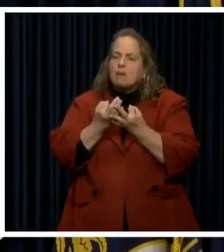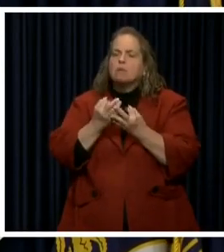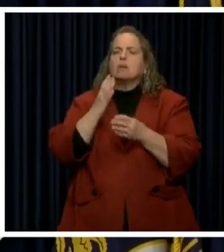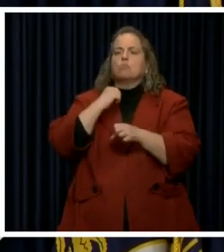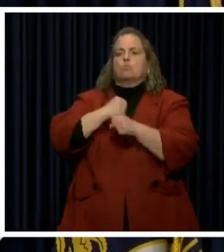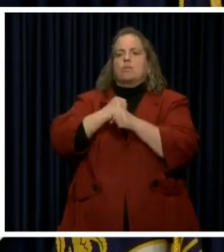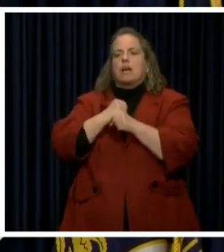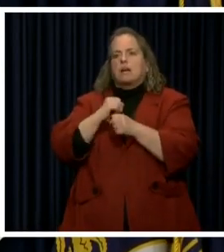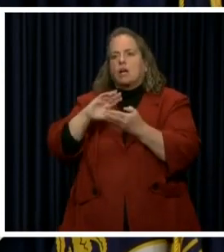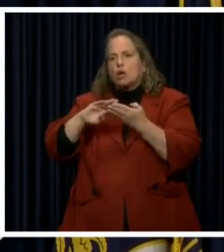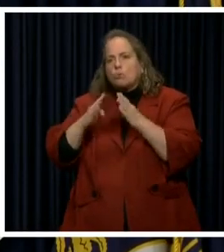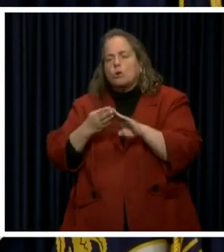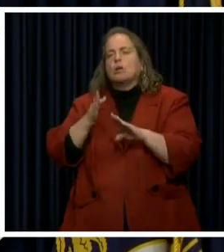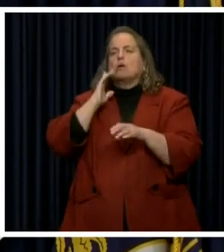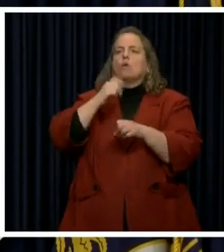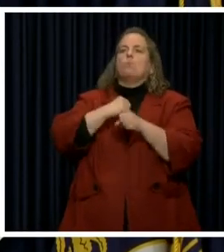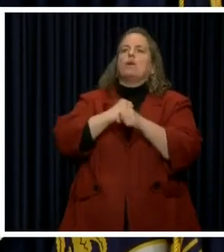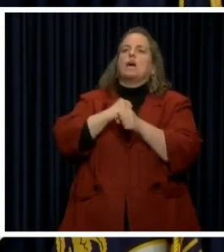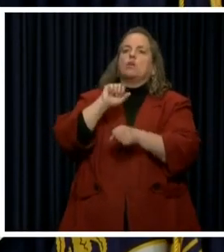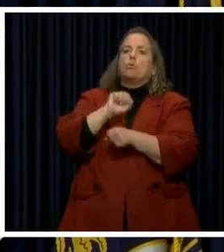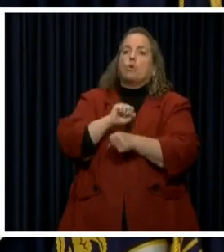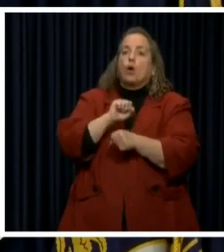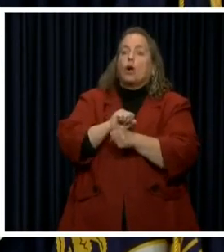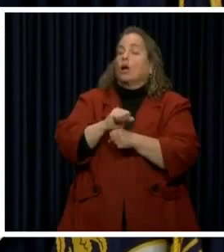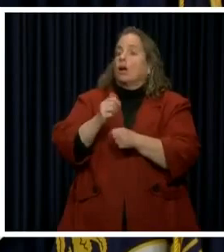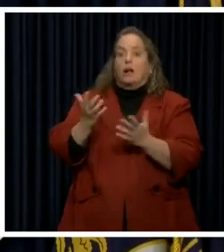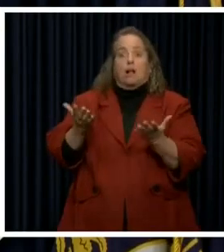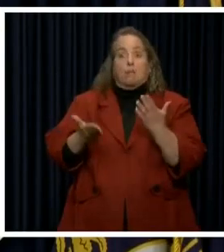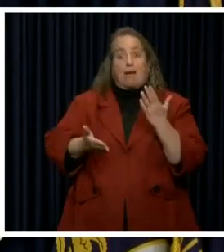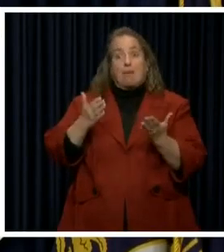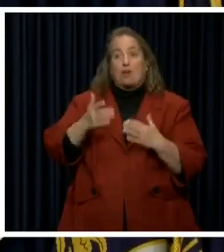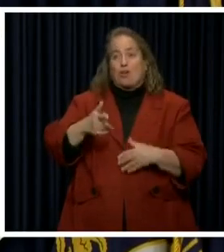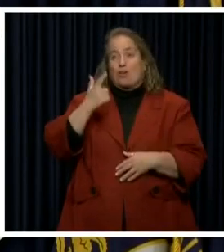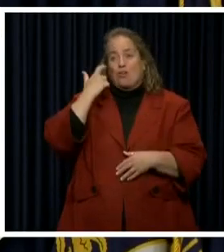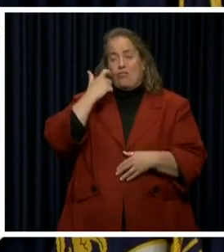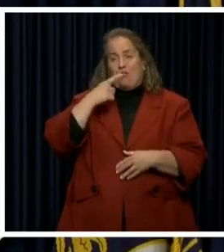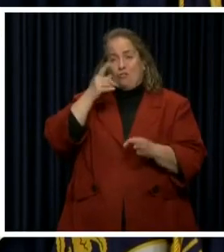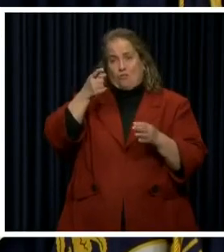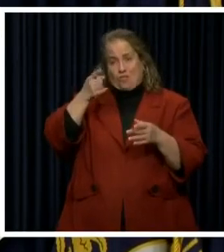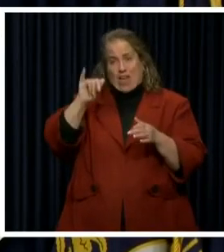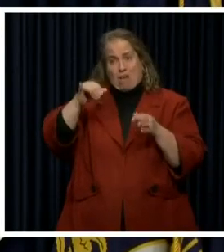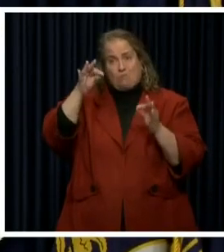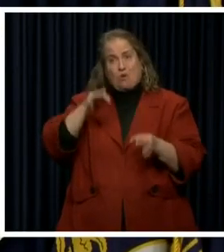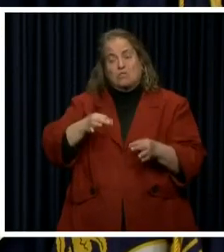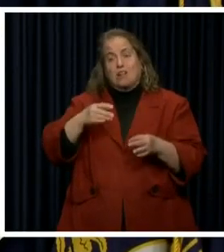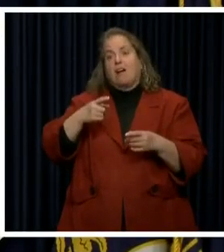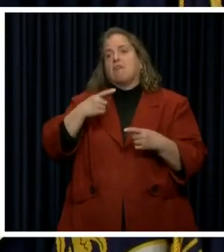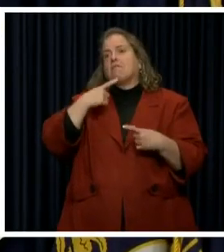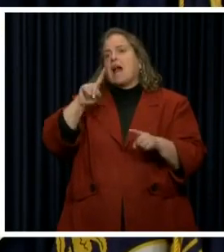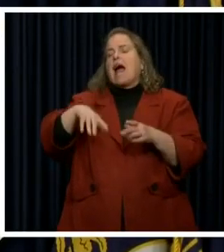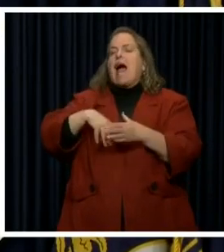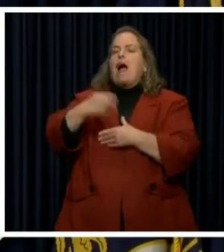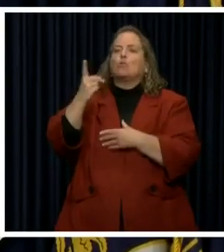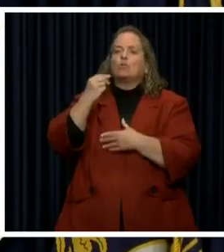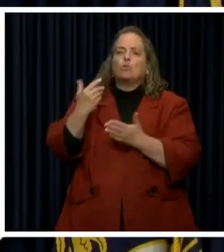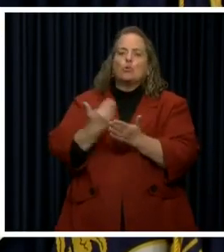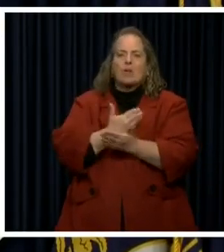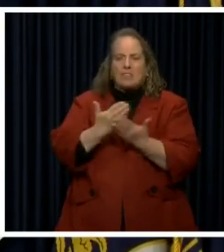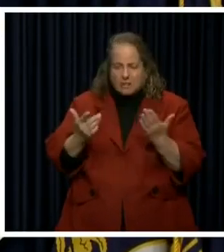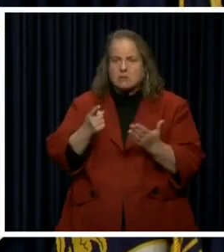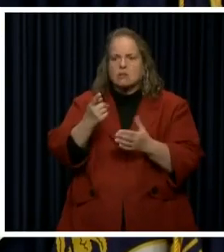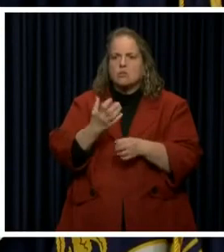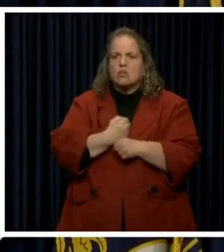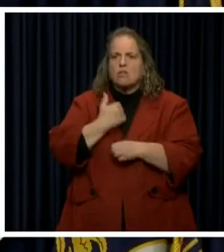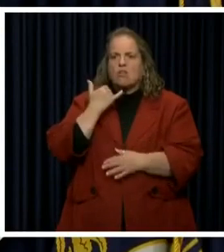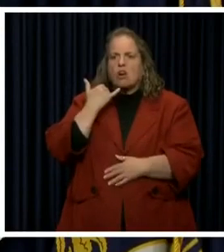take, maybe you're that person that just got out to do some new things, and you get that call, and you're one of the very